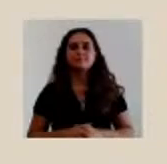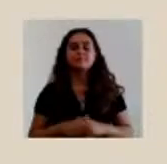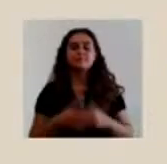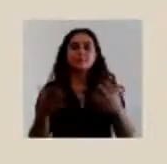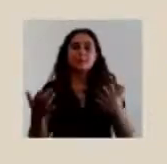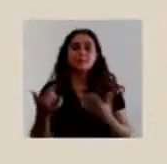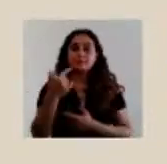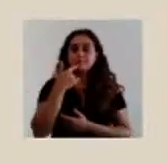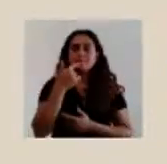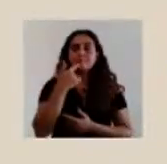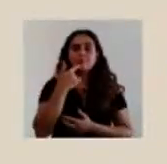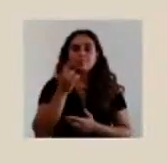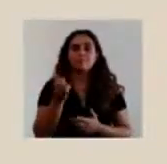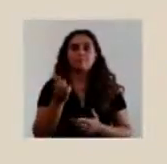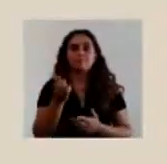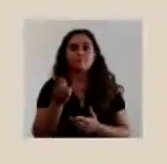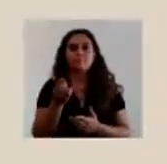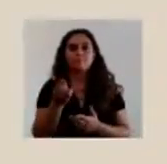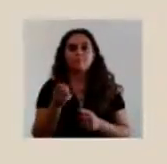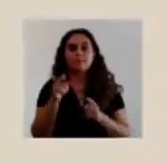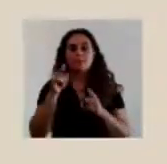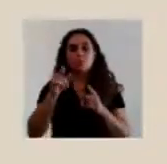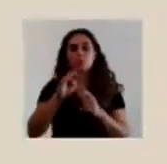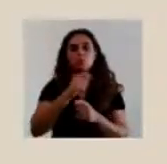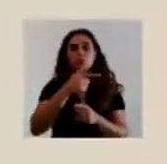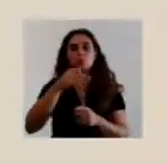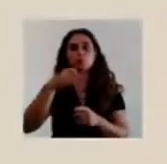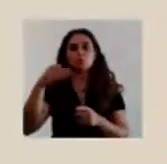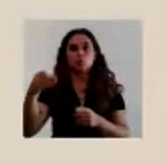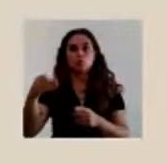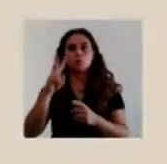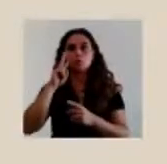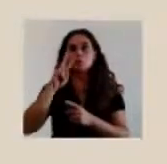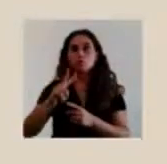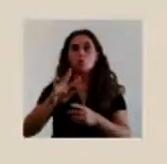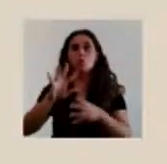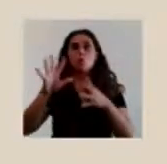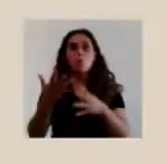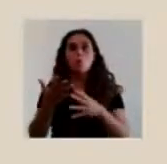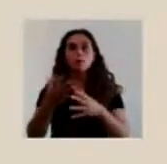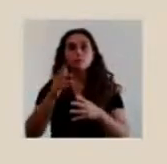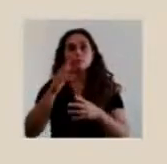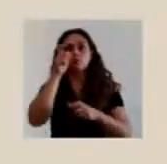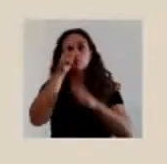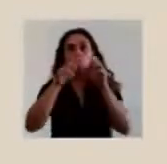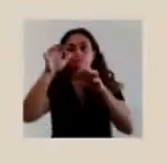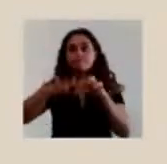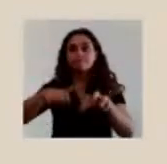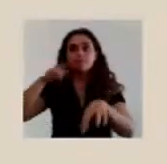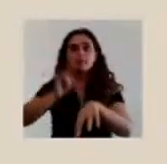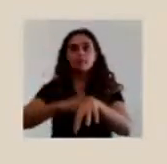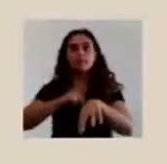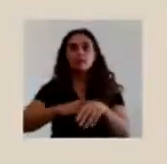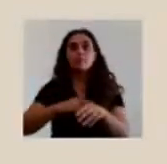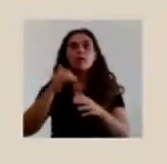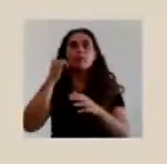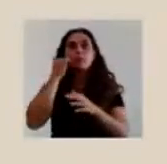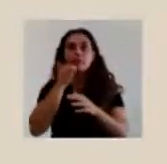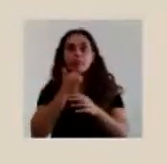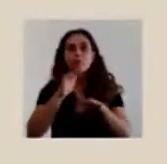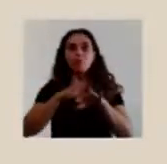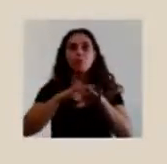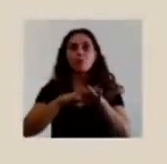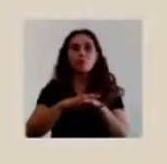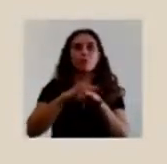As you can see, a Stroop effect was observed as the audience was slower when the concept attribute pairing was inconsistent